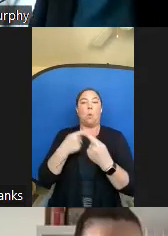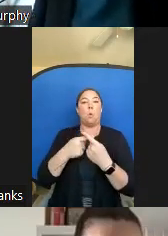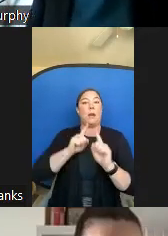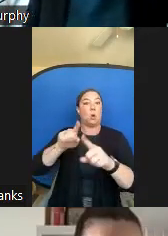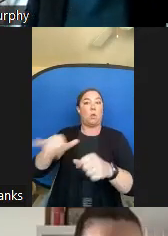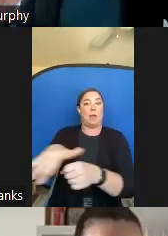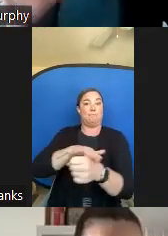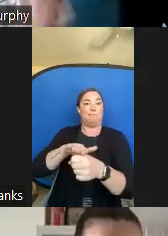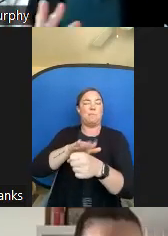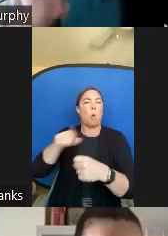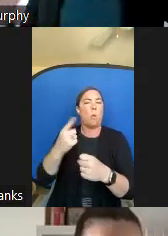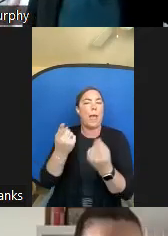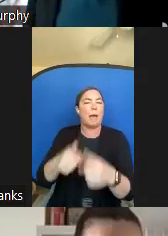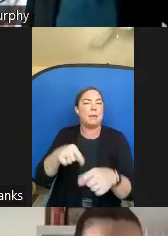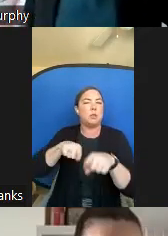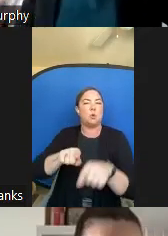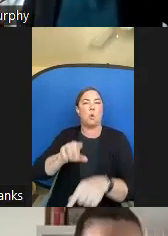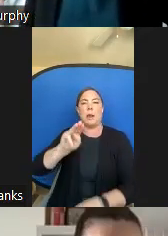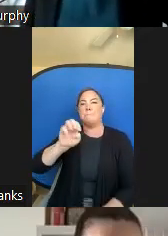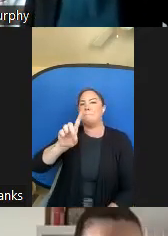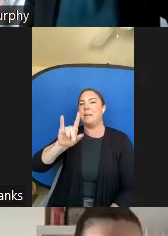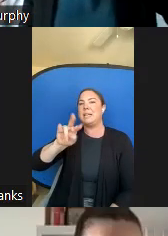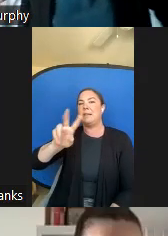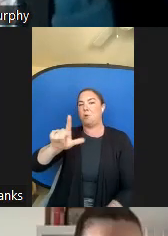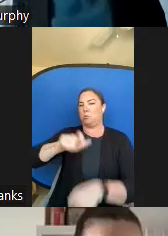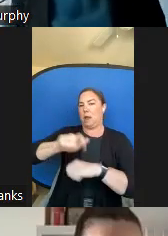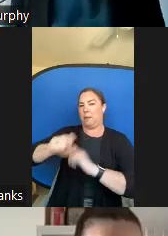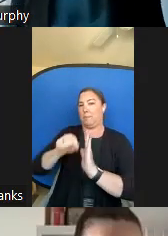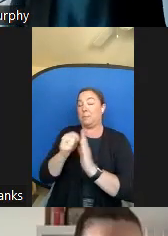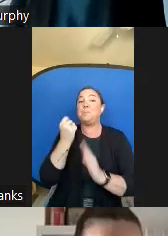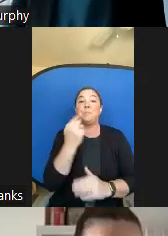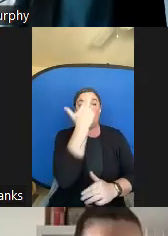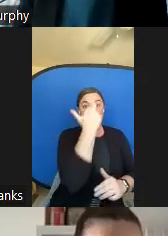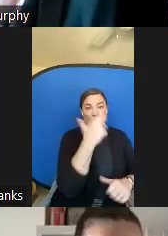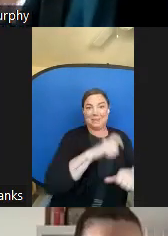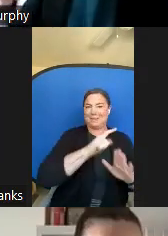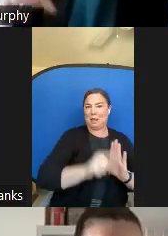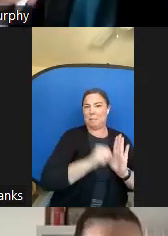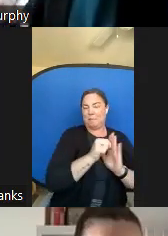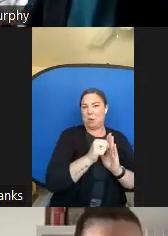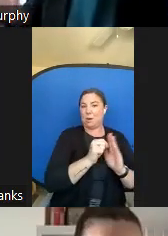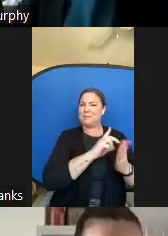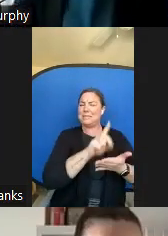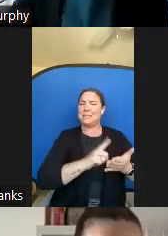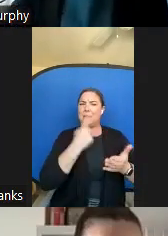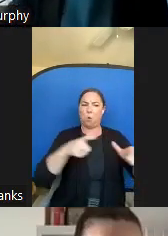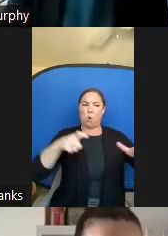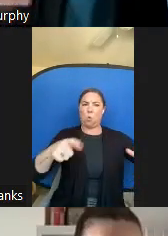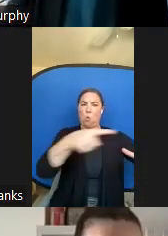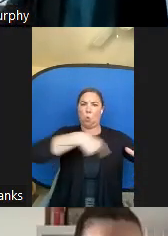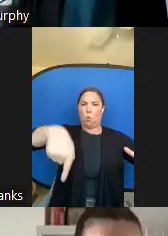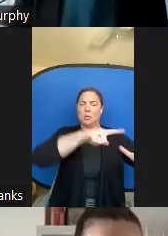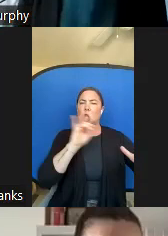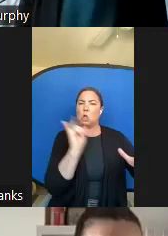medieval period. And instead, in the Roman period, the predominant design for pottery wheels is thought to have been more akin to what are